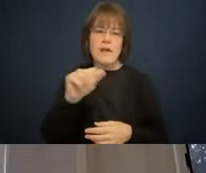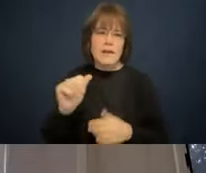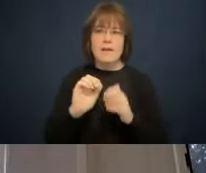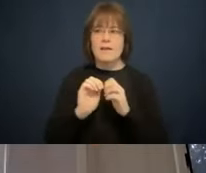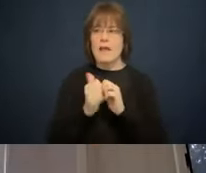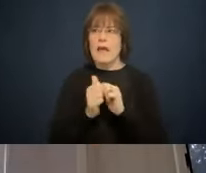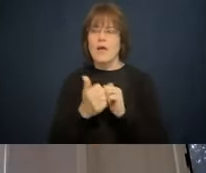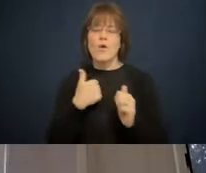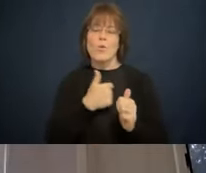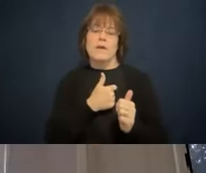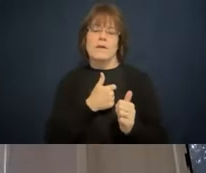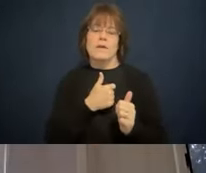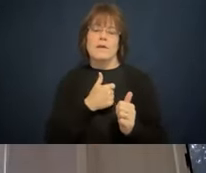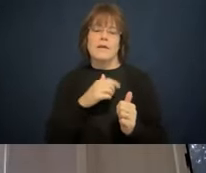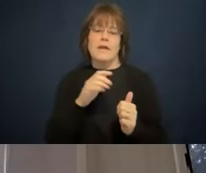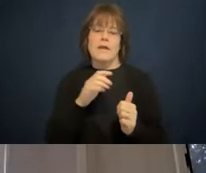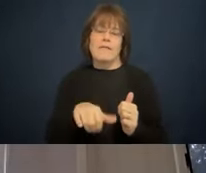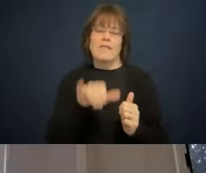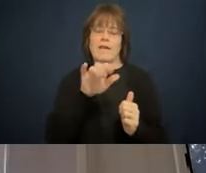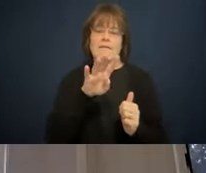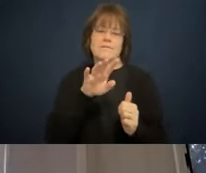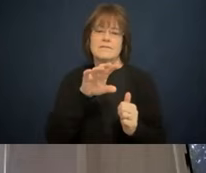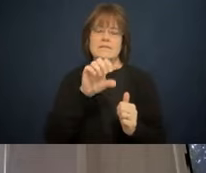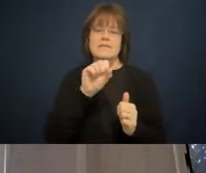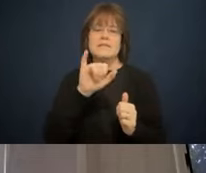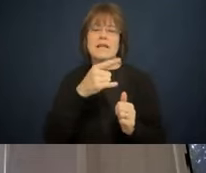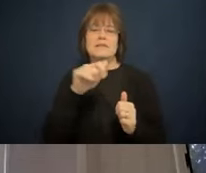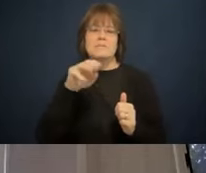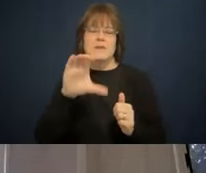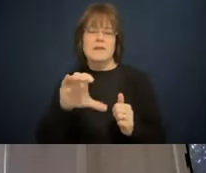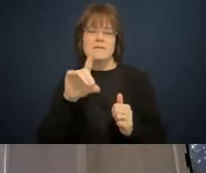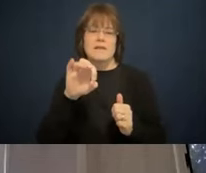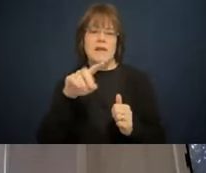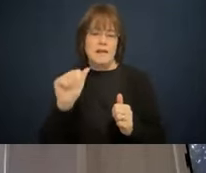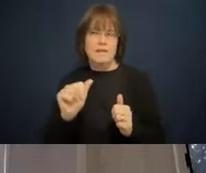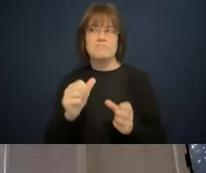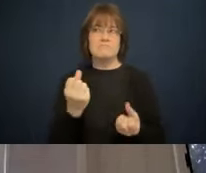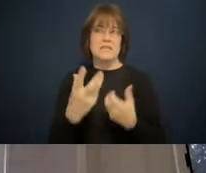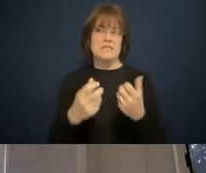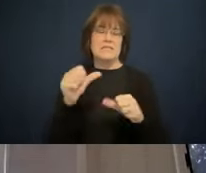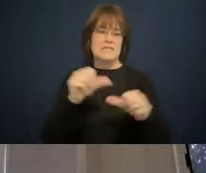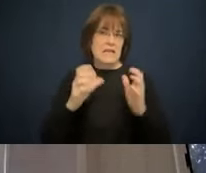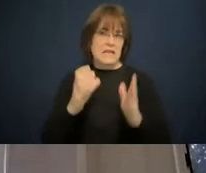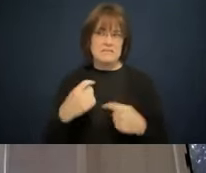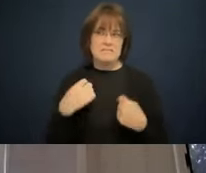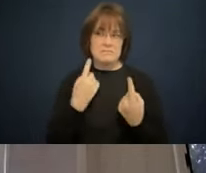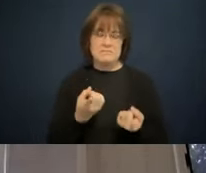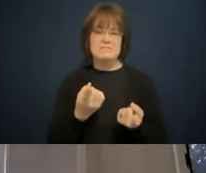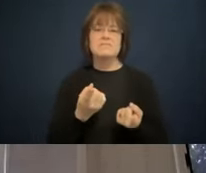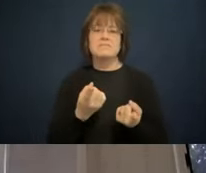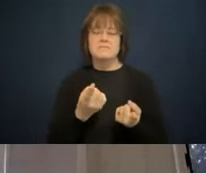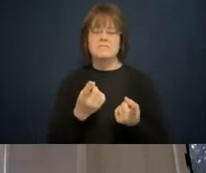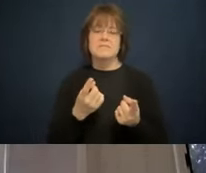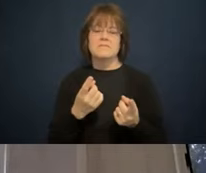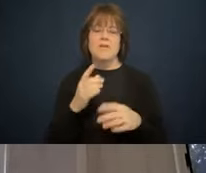even 4D seismic data. And in a lot of regards, scientists have been on the forefront of